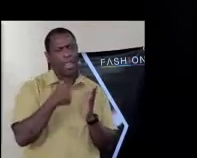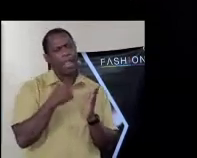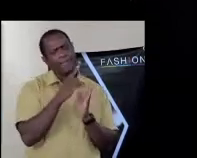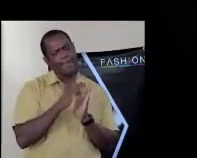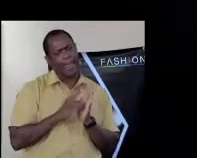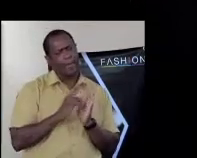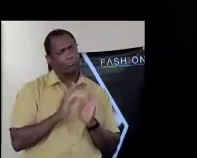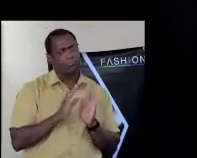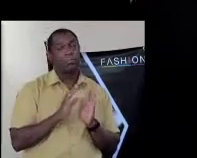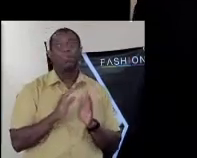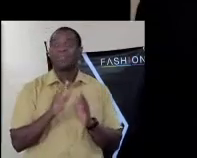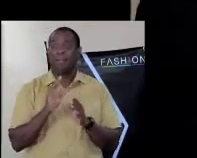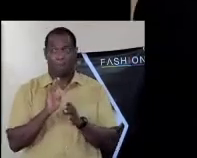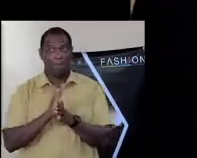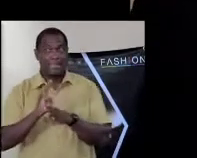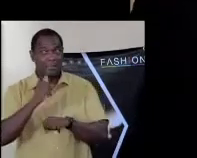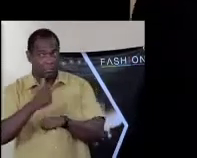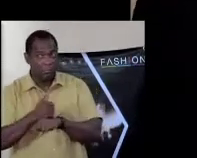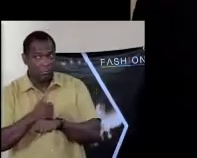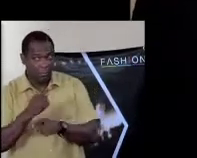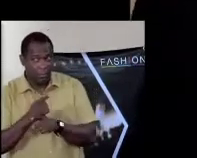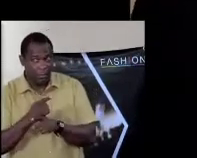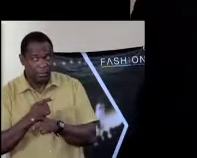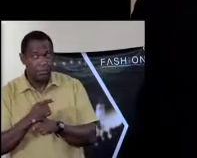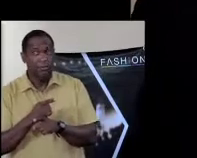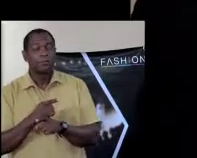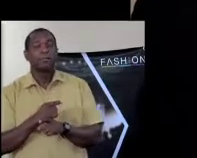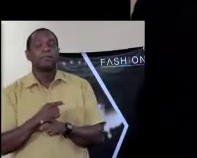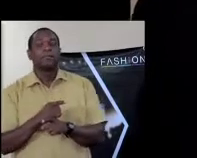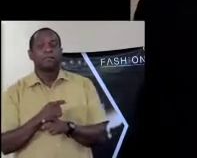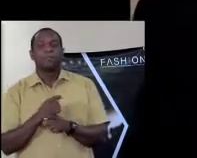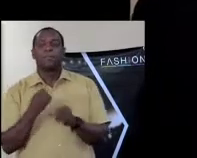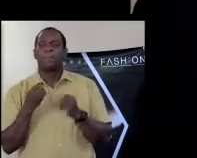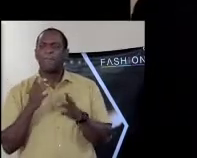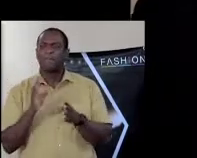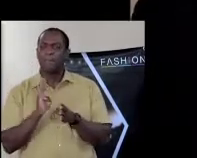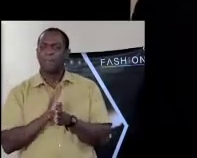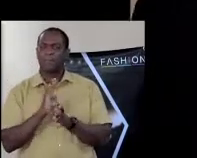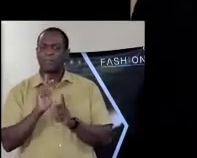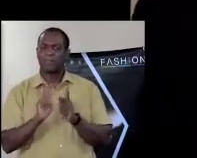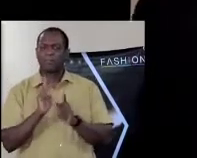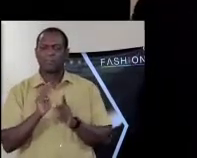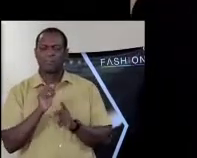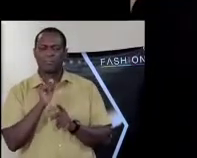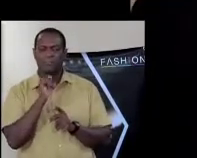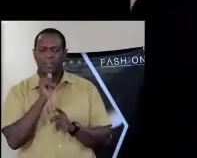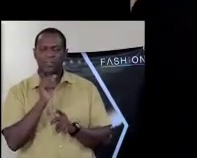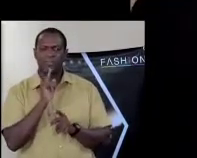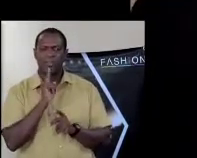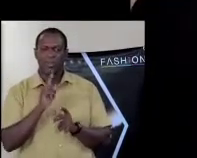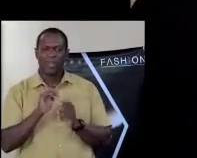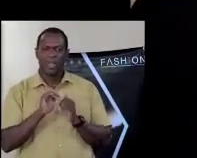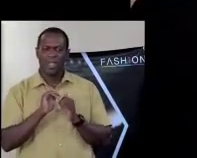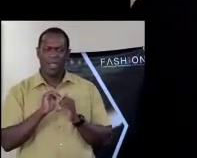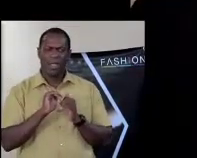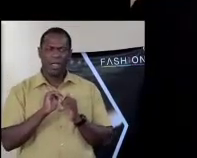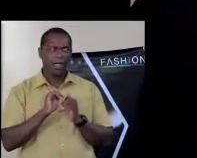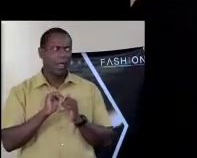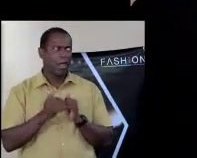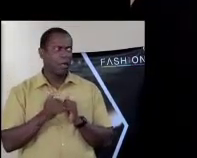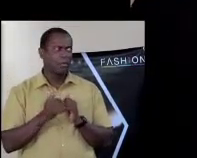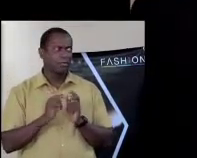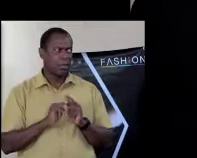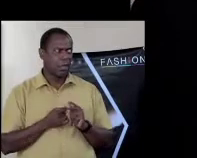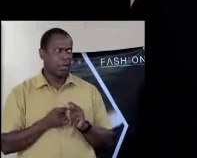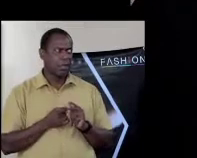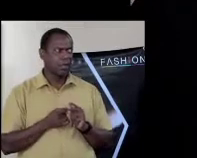creating a business, right? A lot of entrepreneurs are not sure where to start. And some